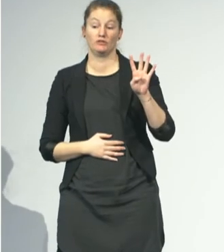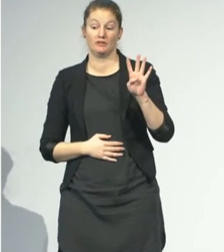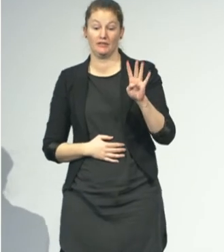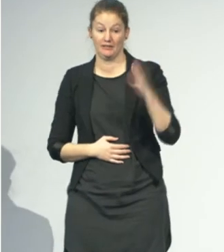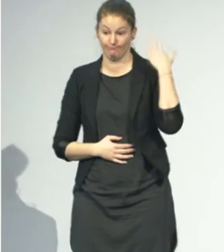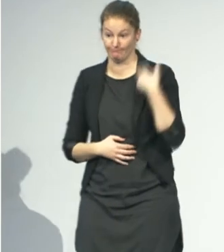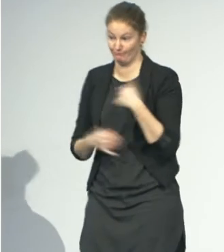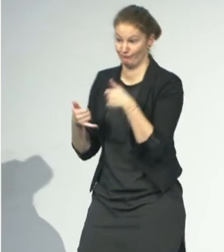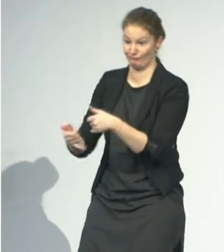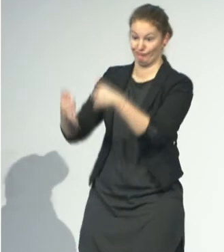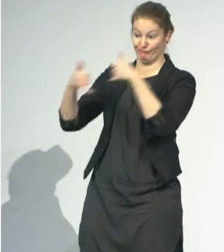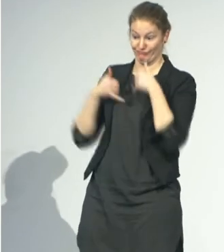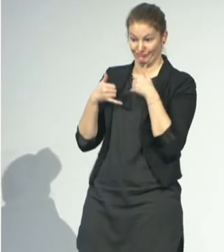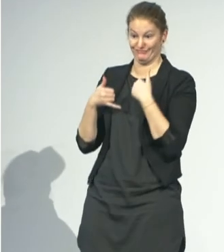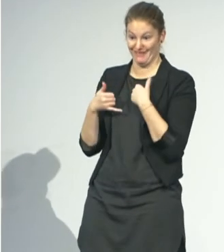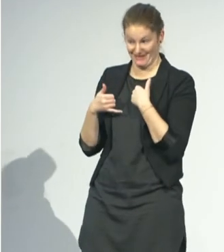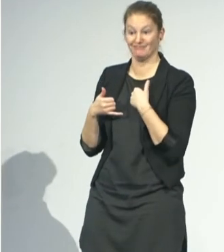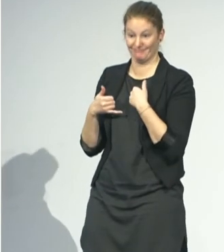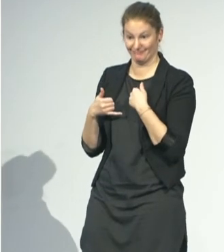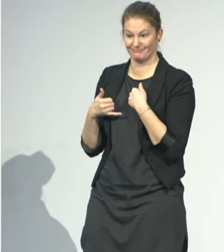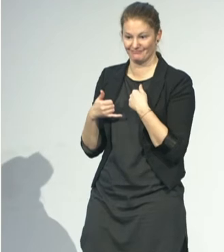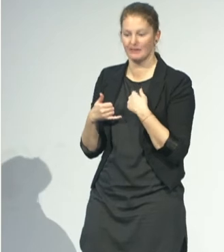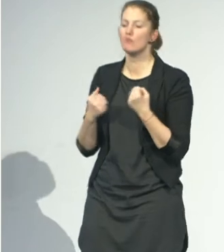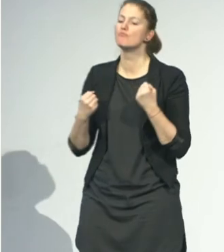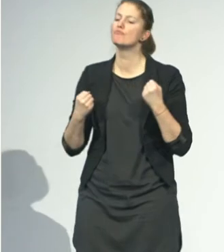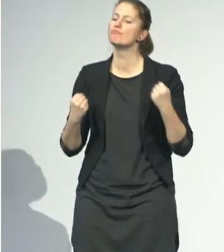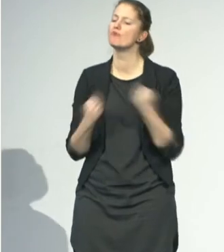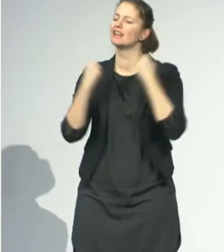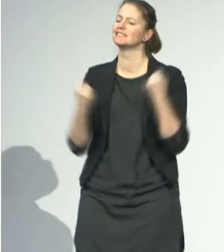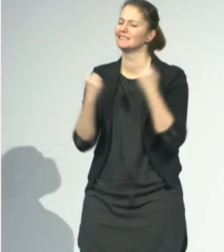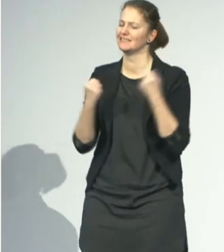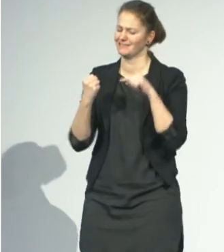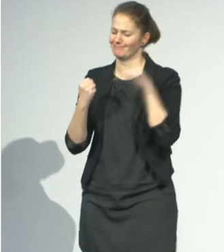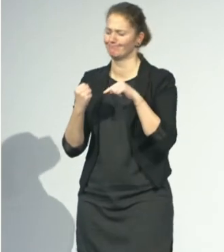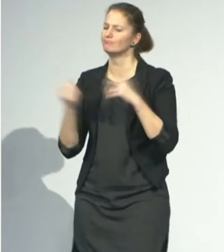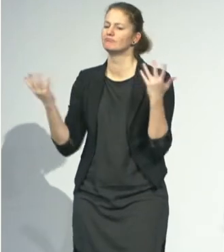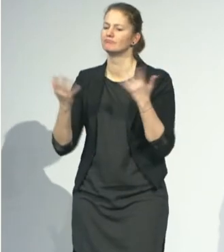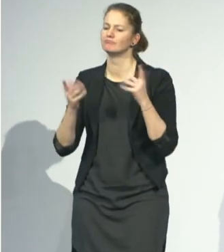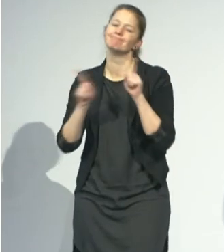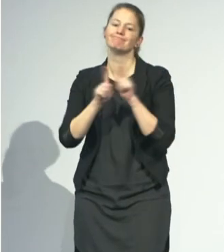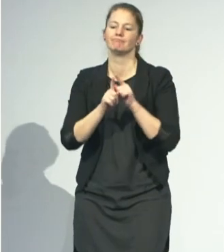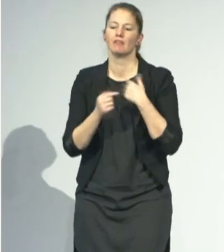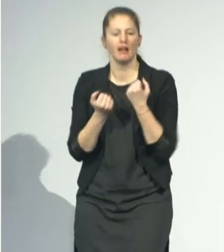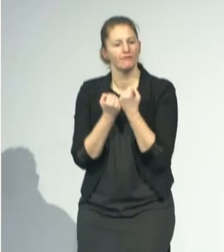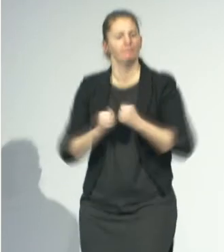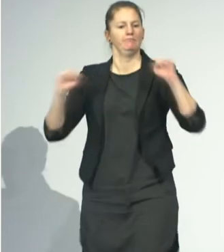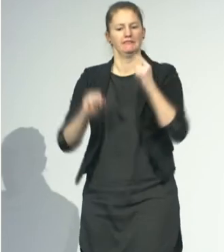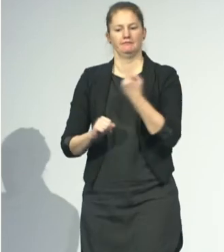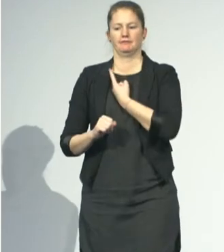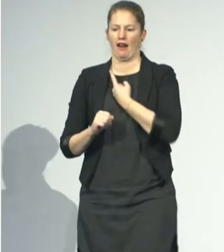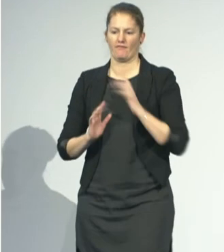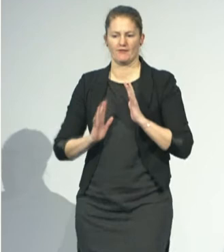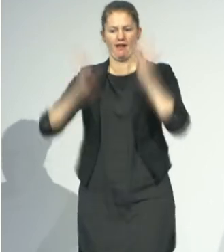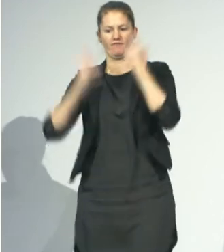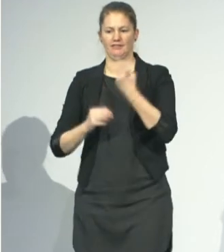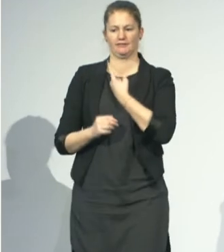practice in independent living, and that was around the work we do with microboards. So the award was, for us,